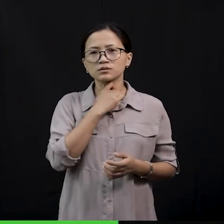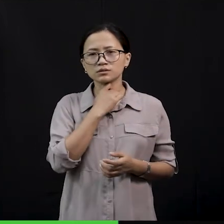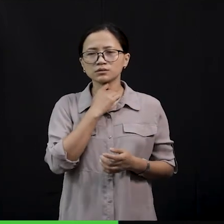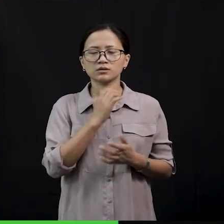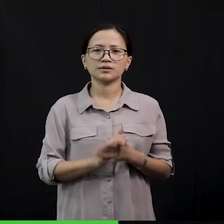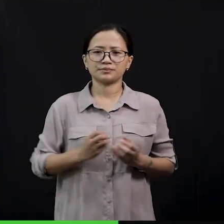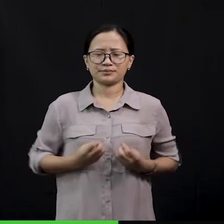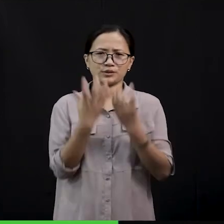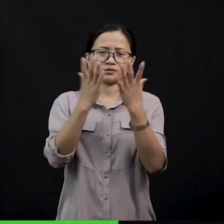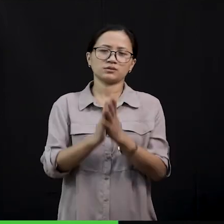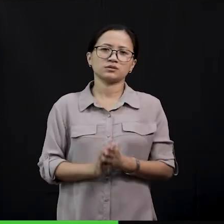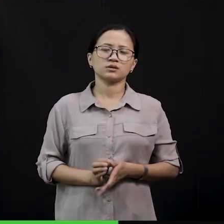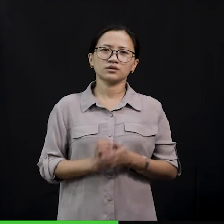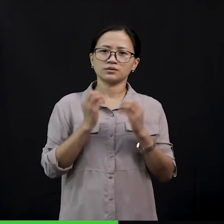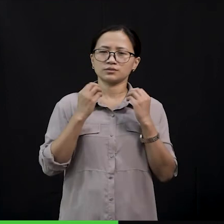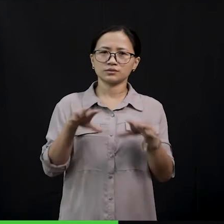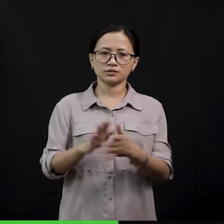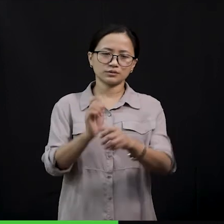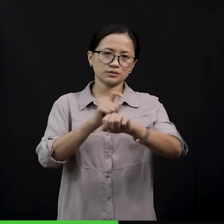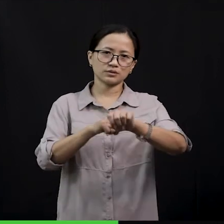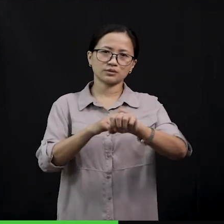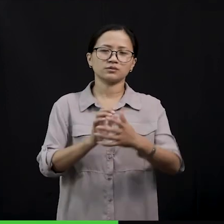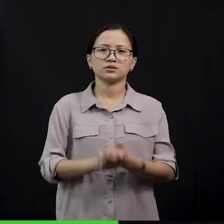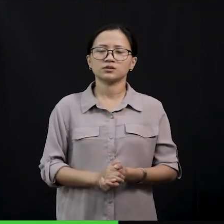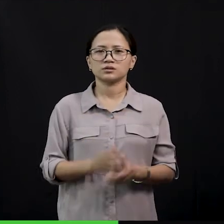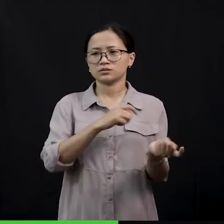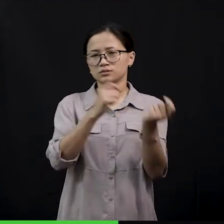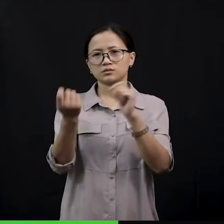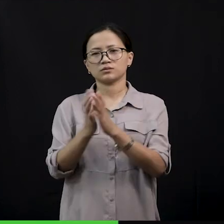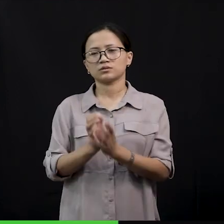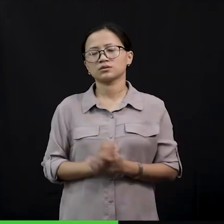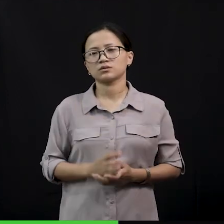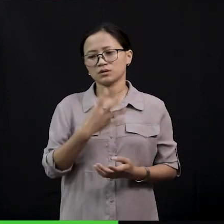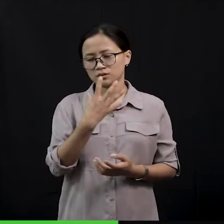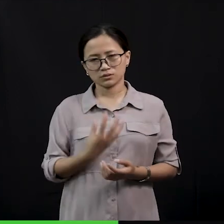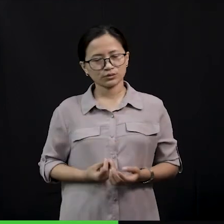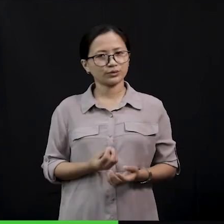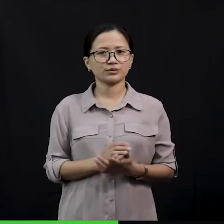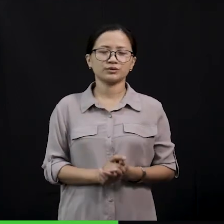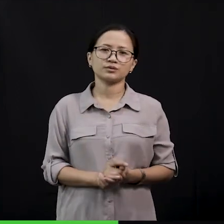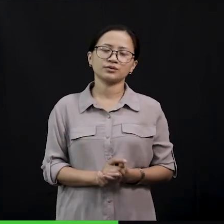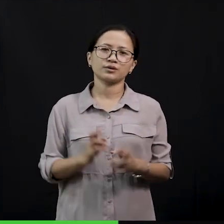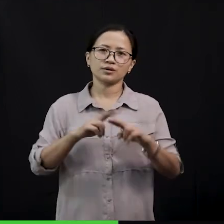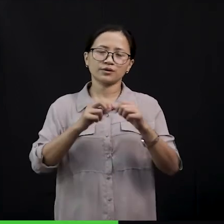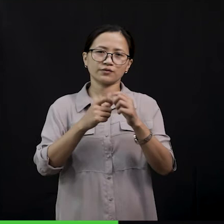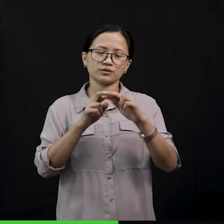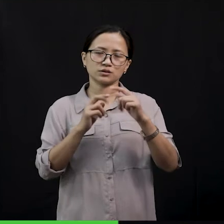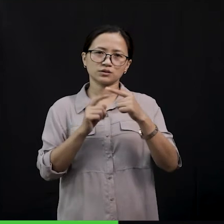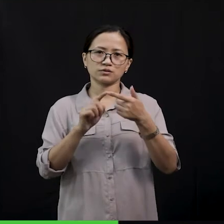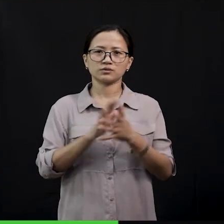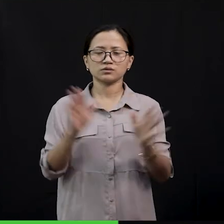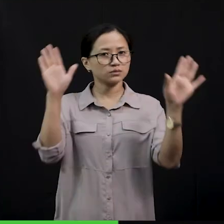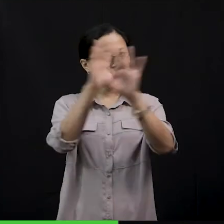promised happiness faded with time, and it turned into sorrow, and she faded back into the dark. So